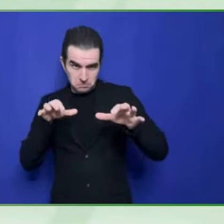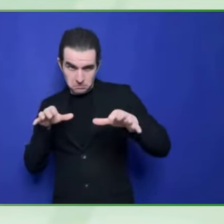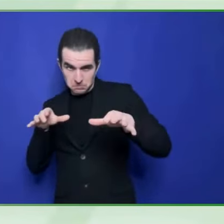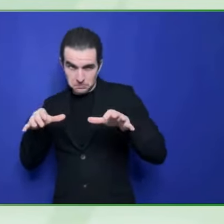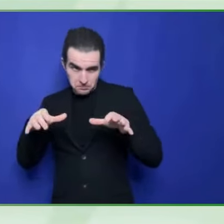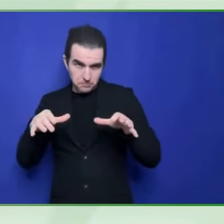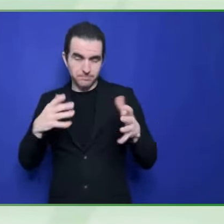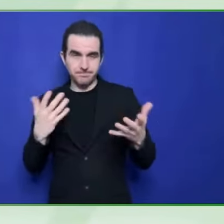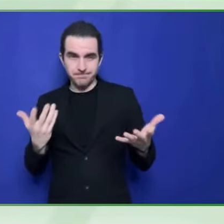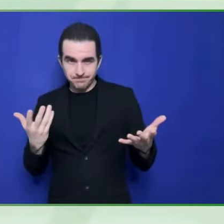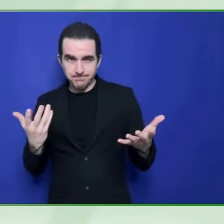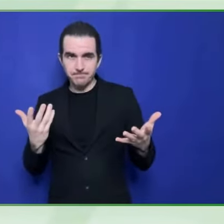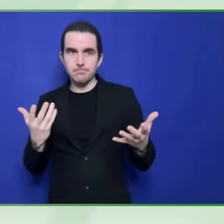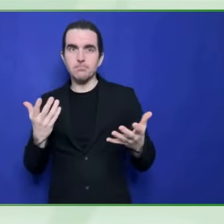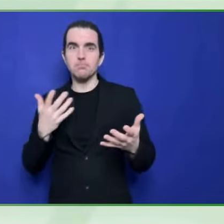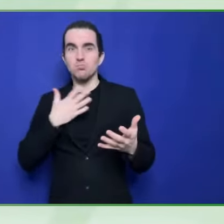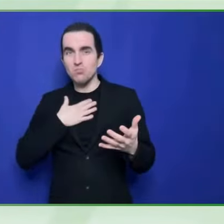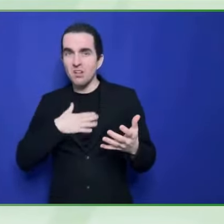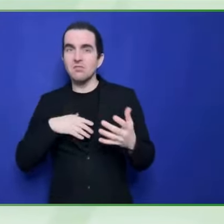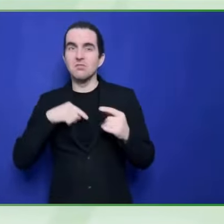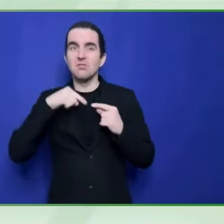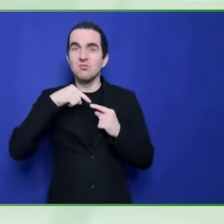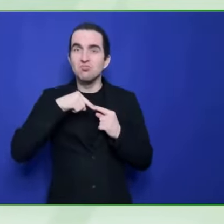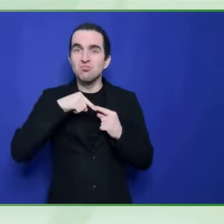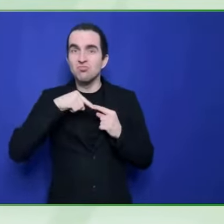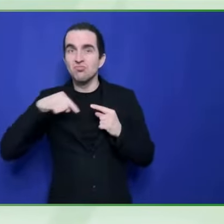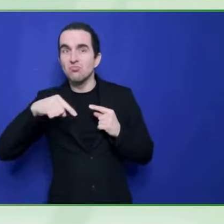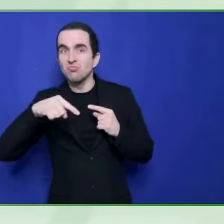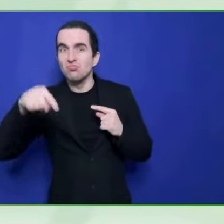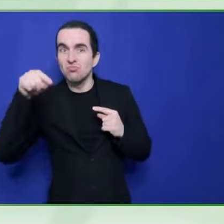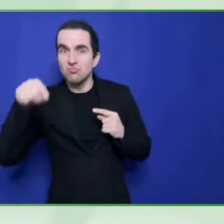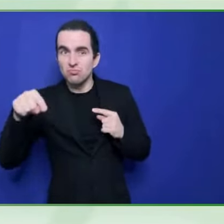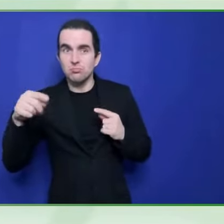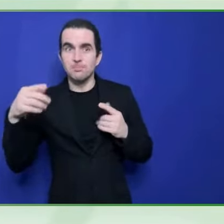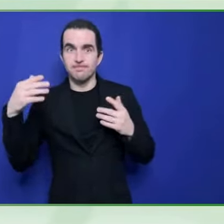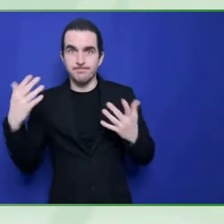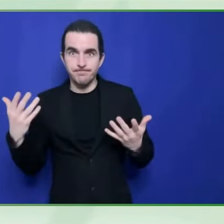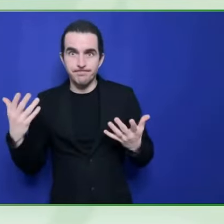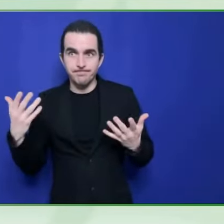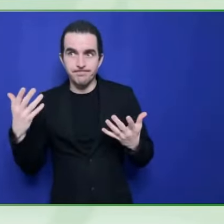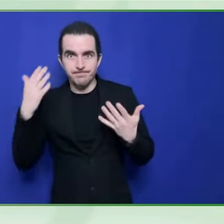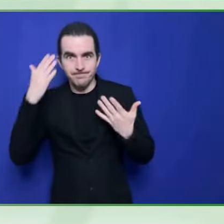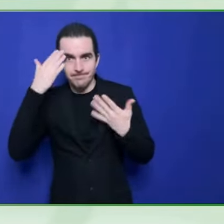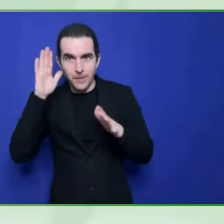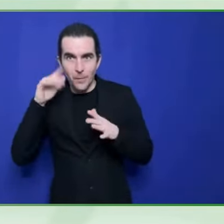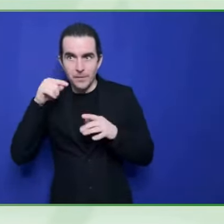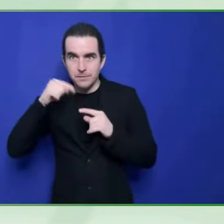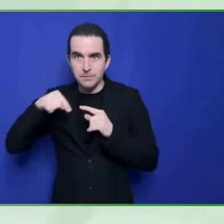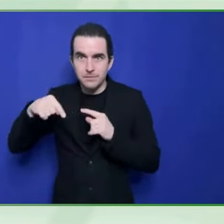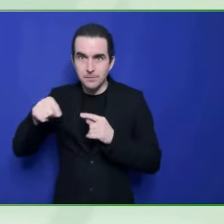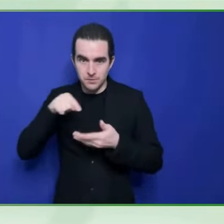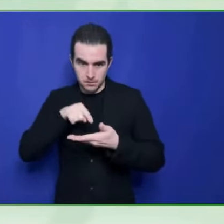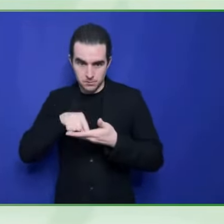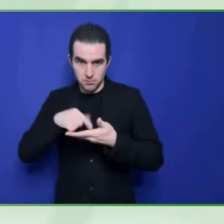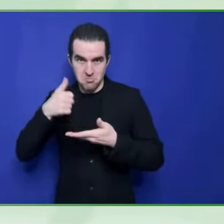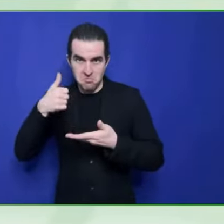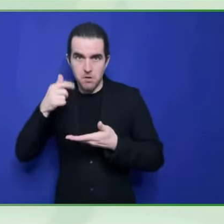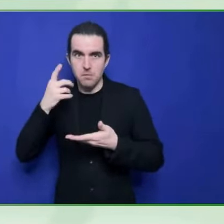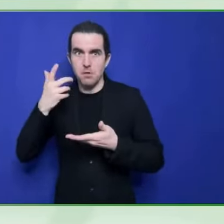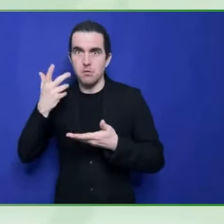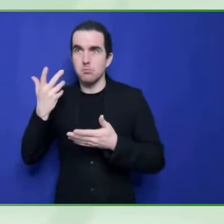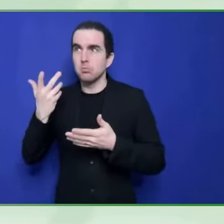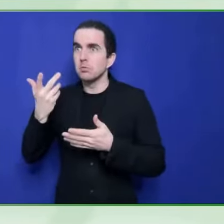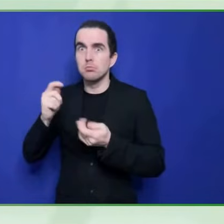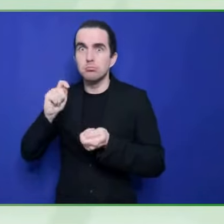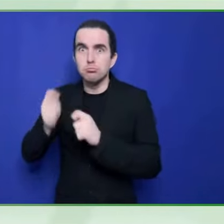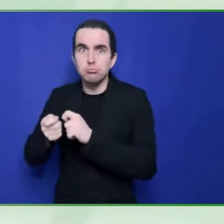data and making it consistent so that it's not just a one-of. You know, you see a lot of one-of projects that create data for